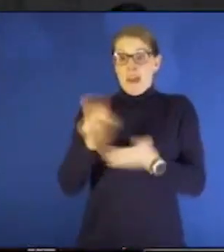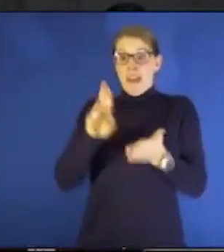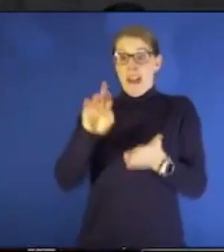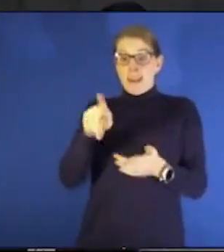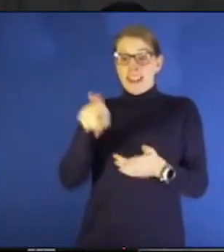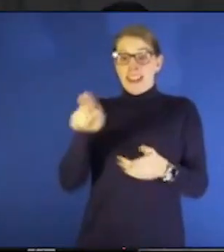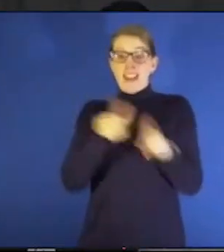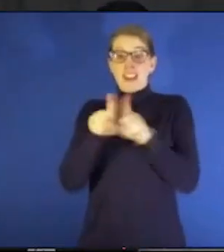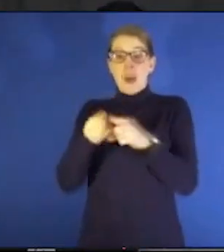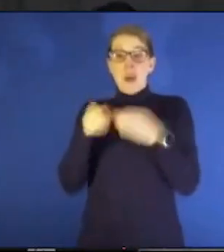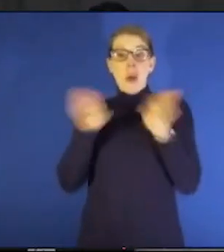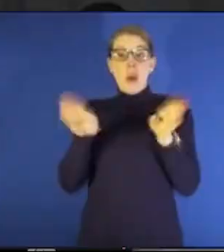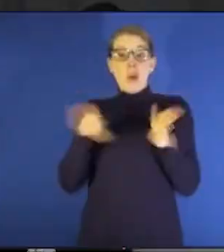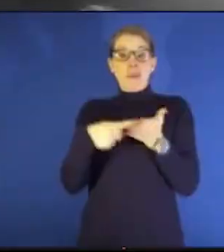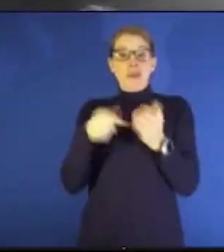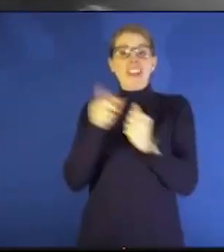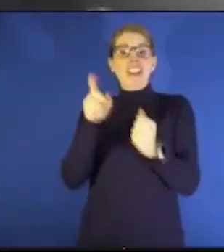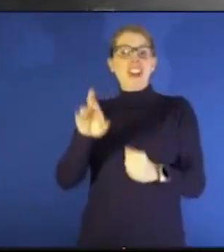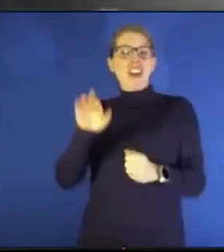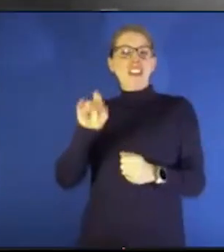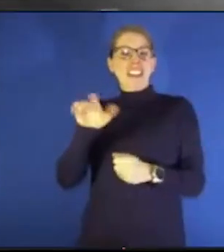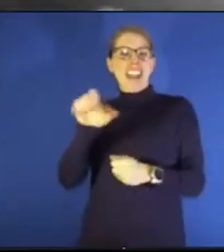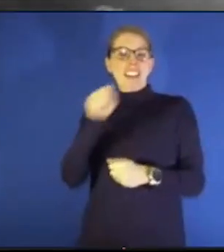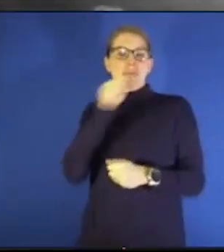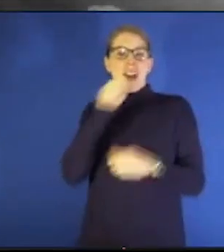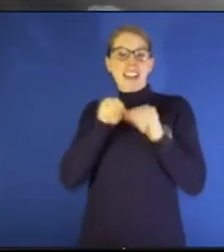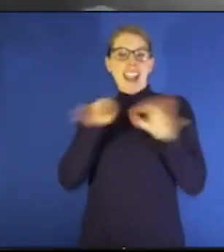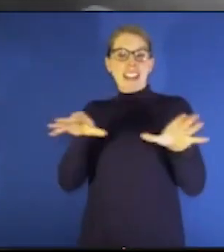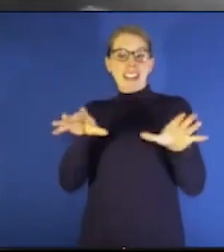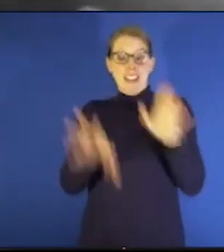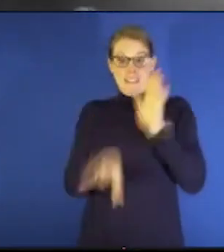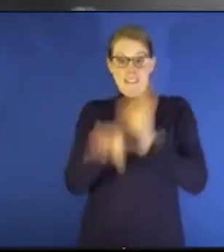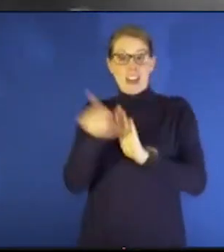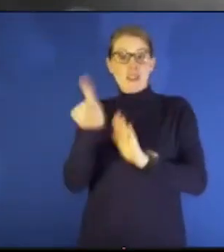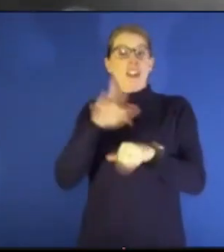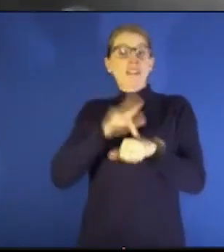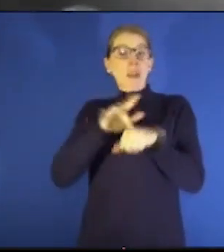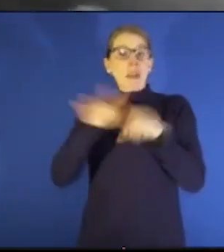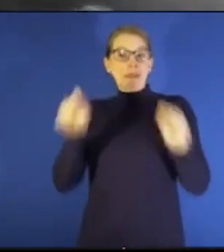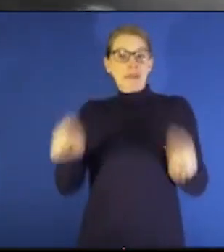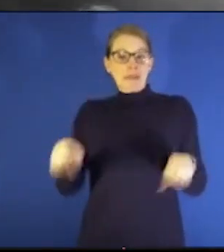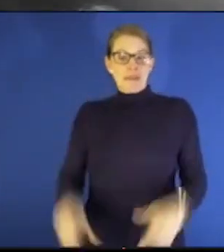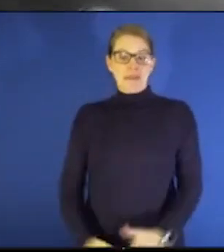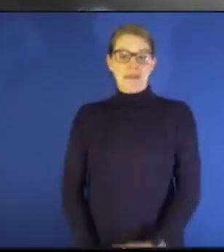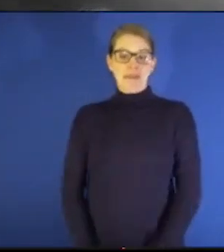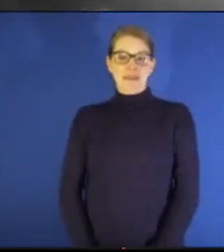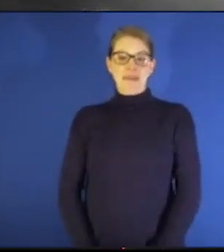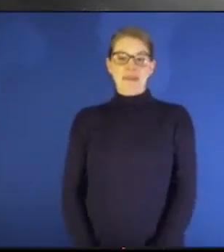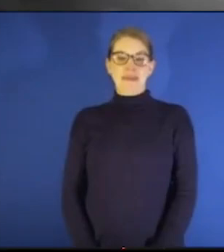Mics with Dr. Stites podcasts. Now everywhere podcasts are available.